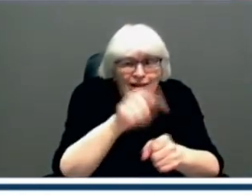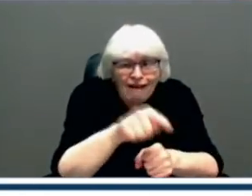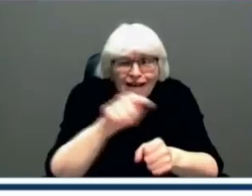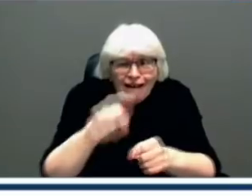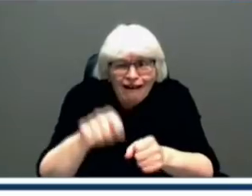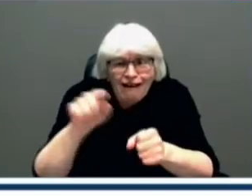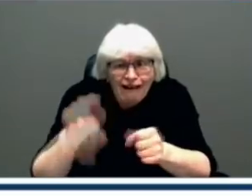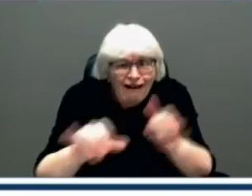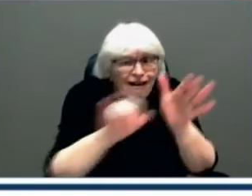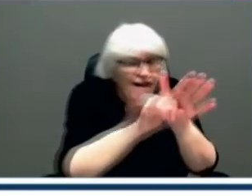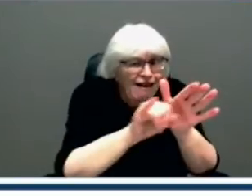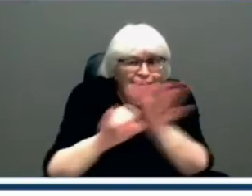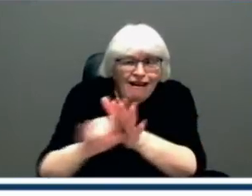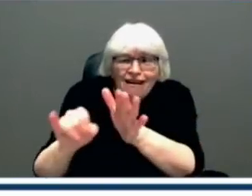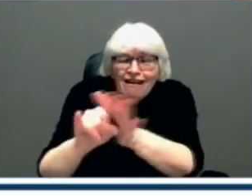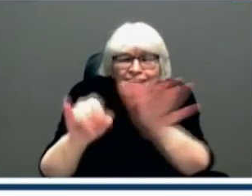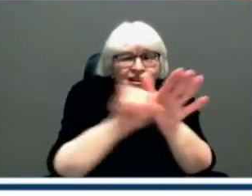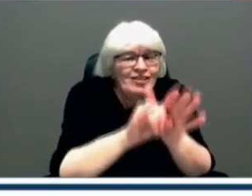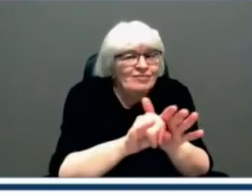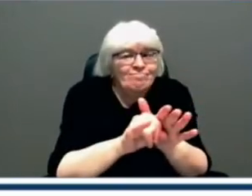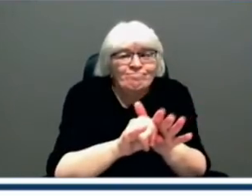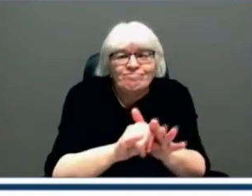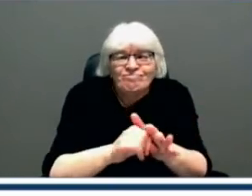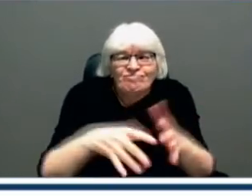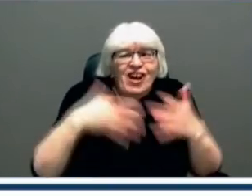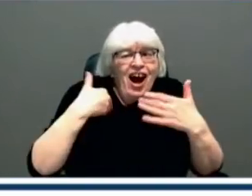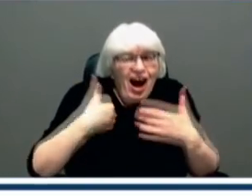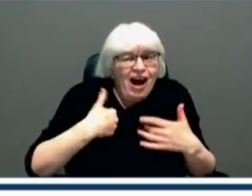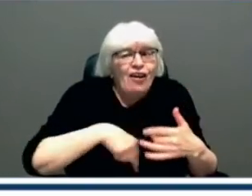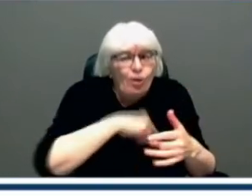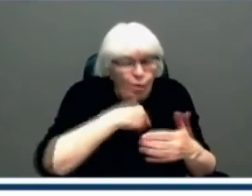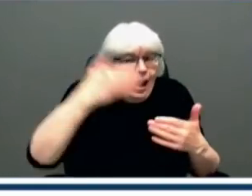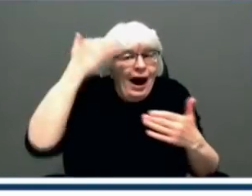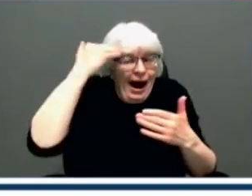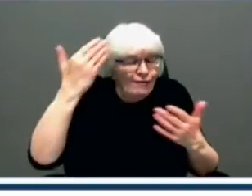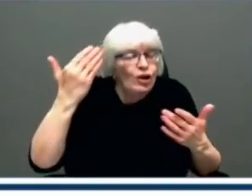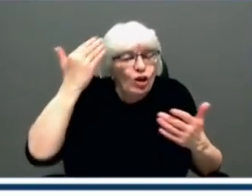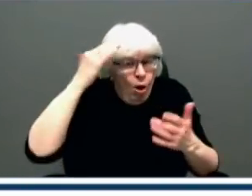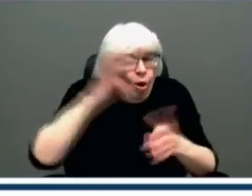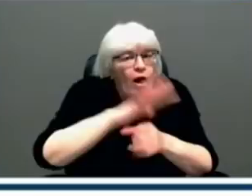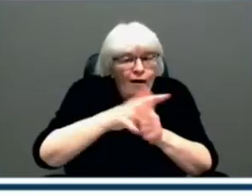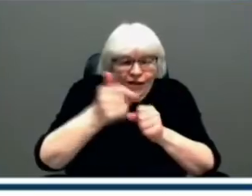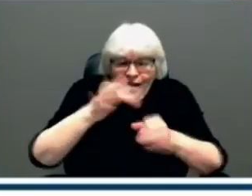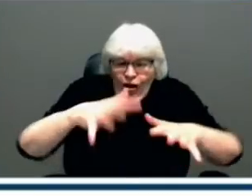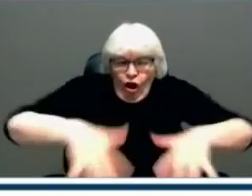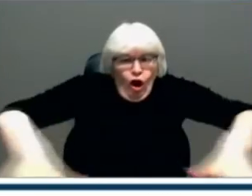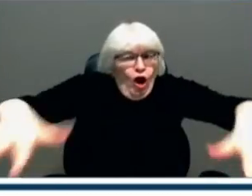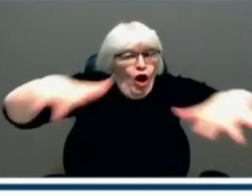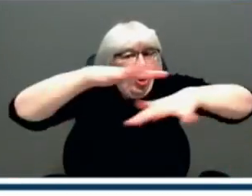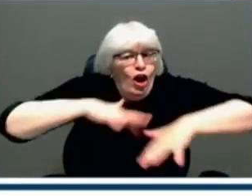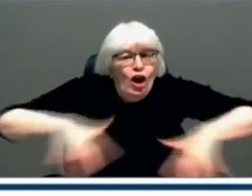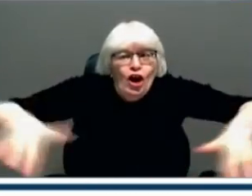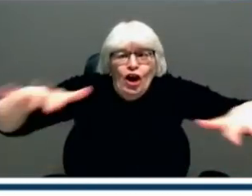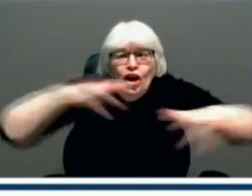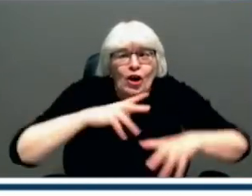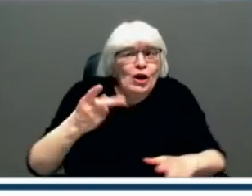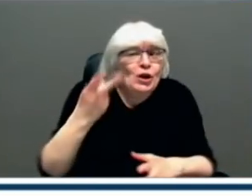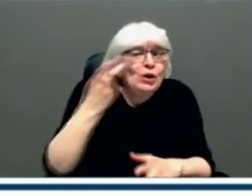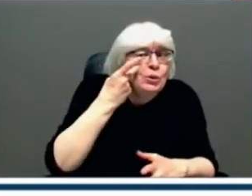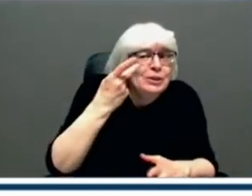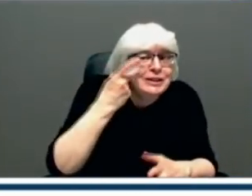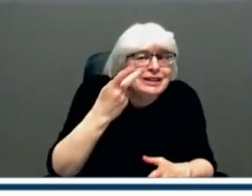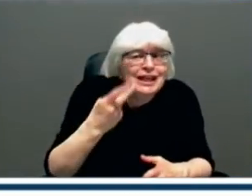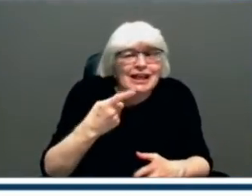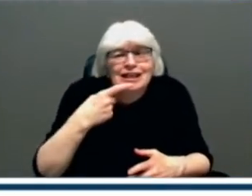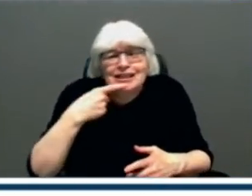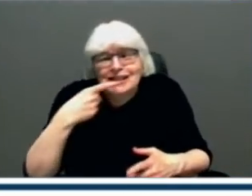we do not need daily numbers to tell us that. Now we are looking at severe outcomes like hospitalization and death.